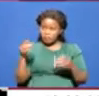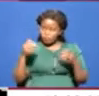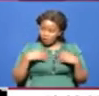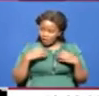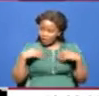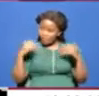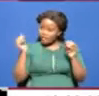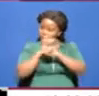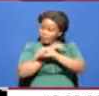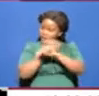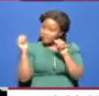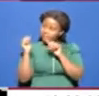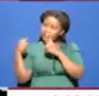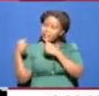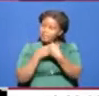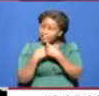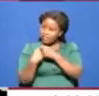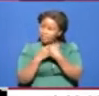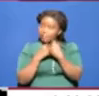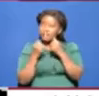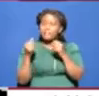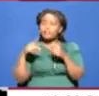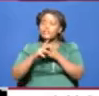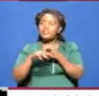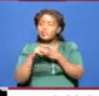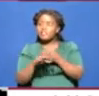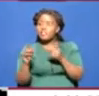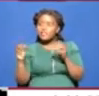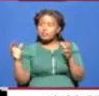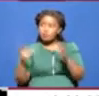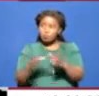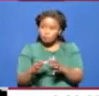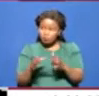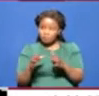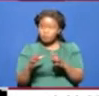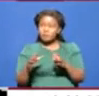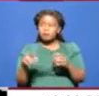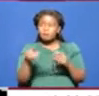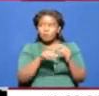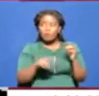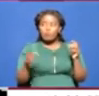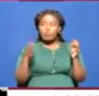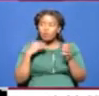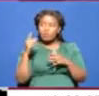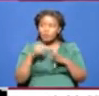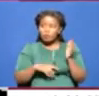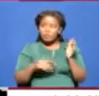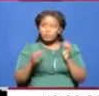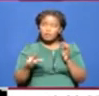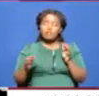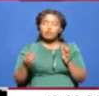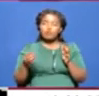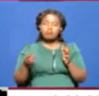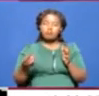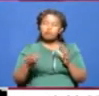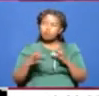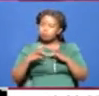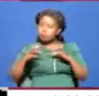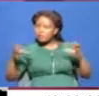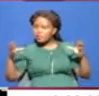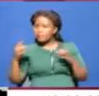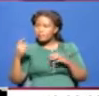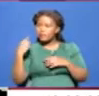the engineering fraternity. We want to increase the numbers of engineers. He said